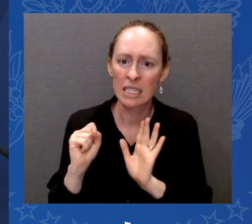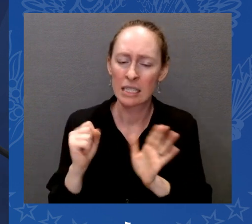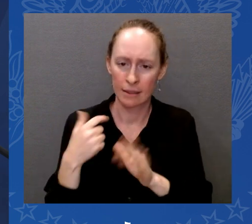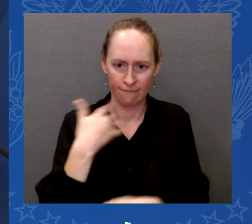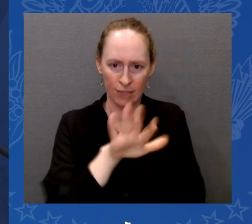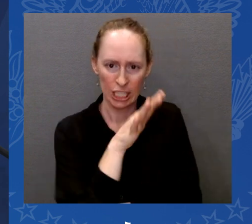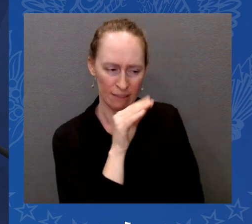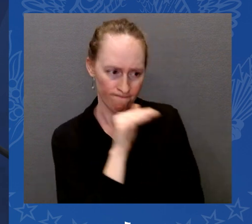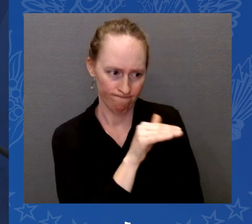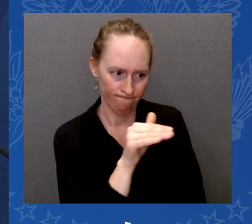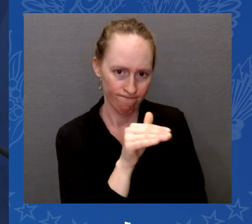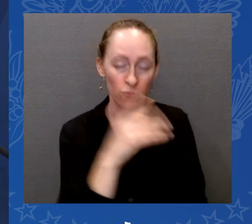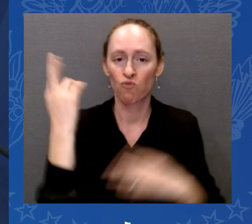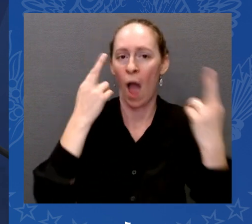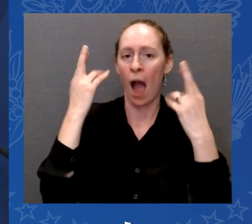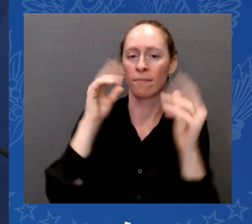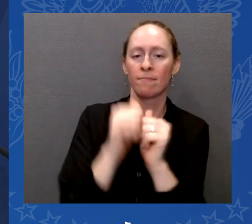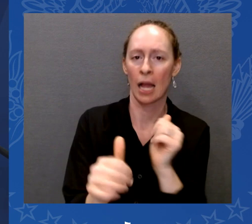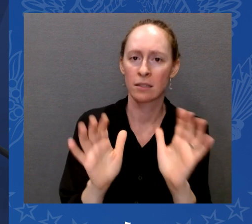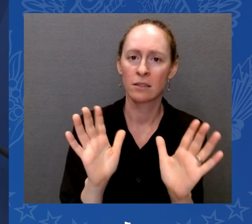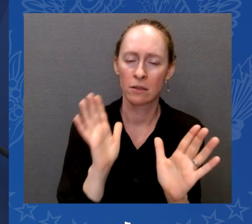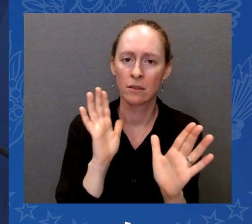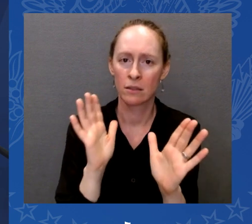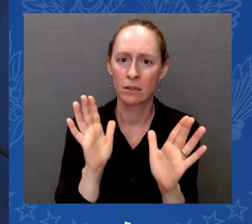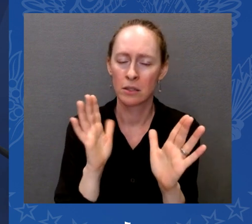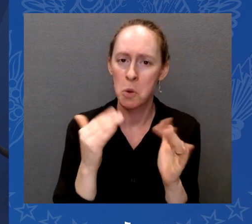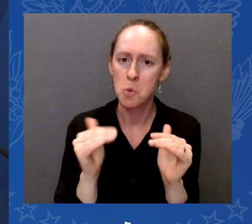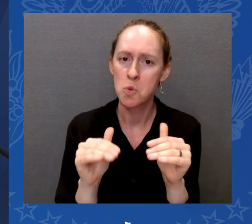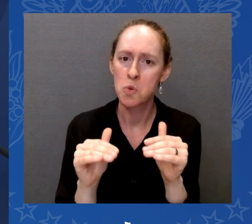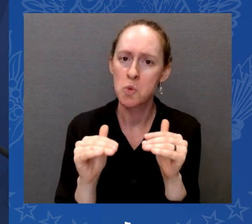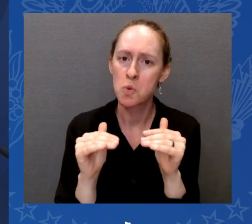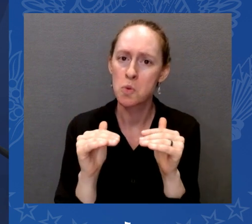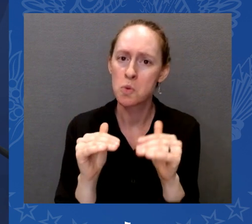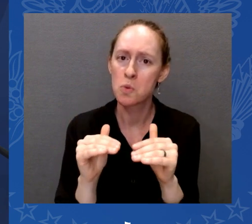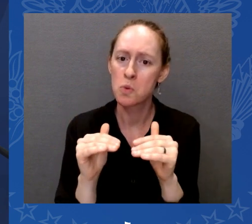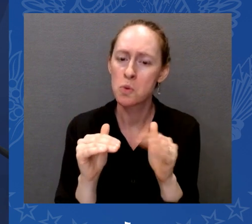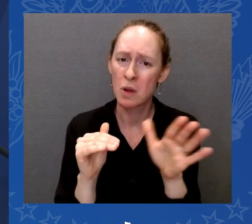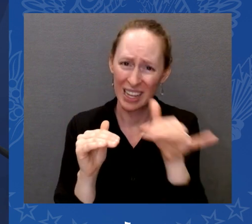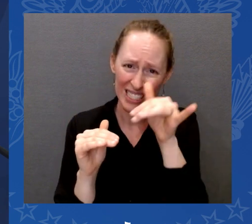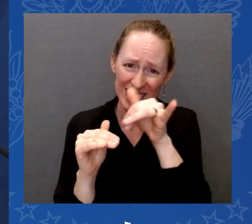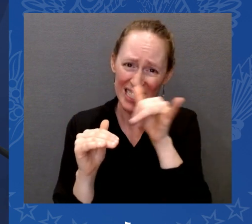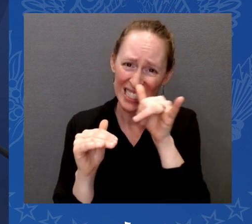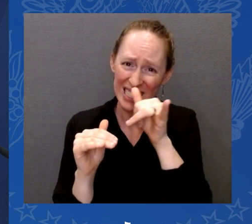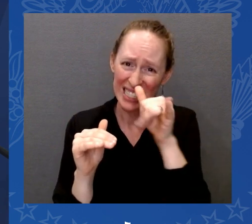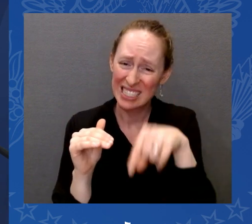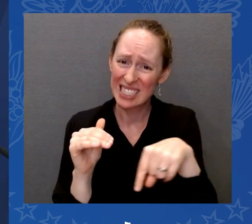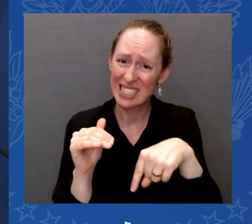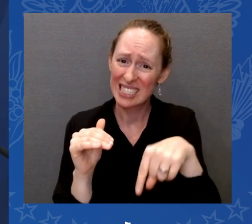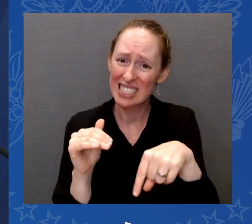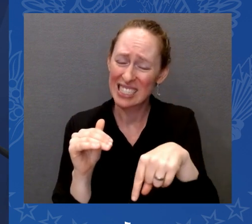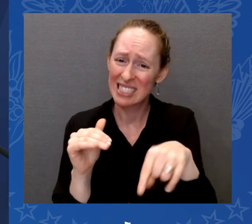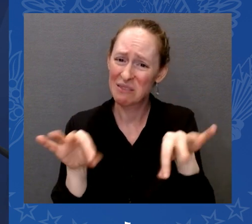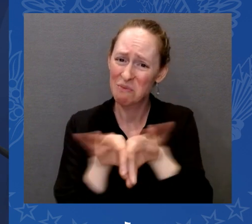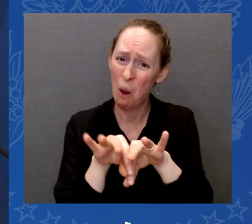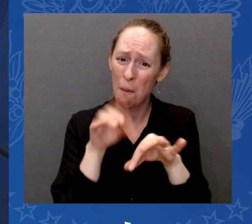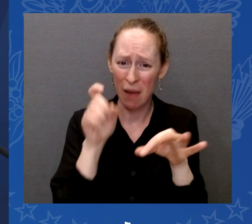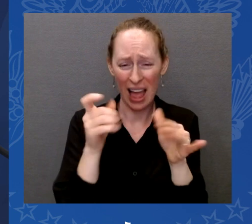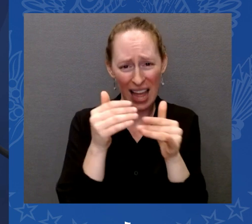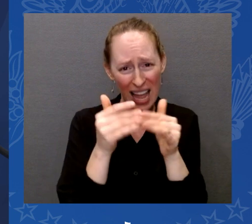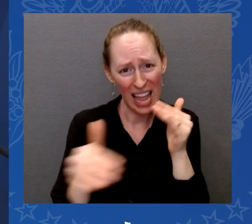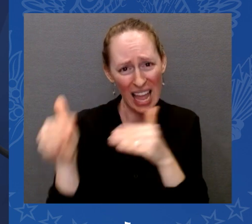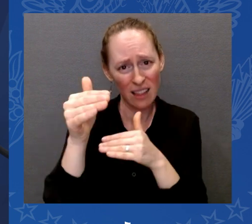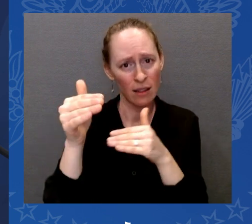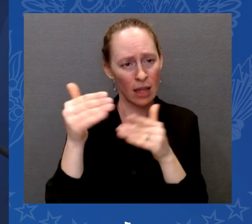not underestimate how important it is to be at the forefront of semiconductors, of AI, of quantum, and supercomputing. And